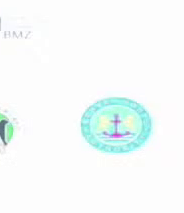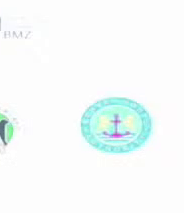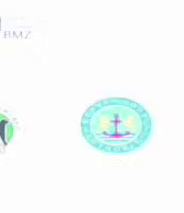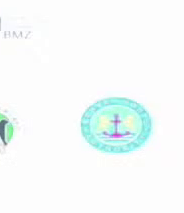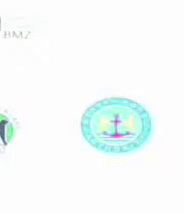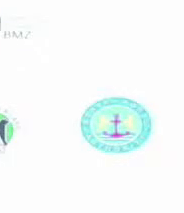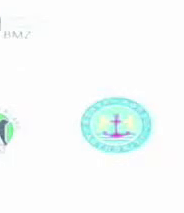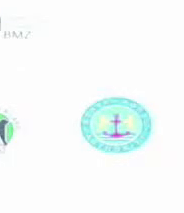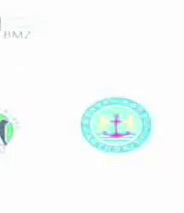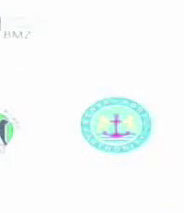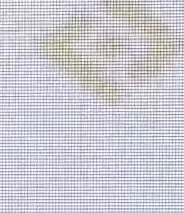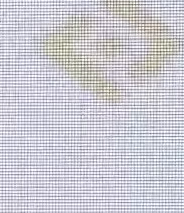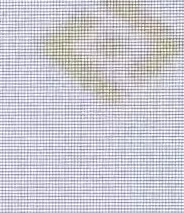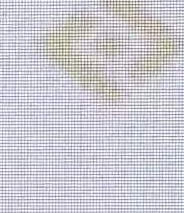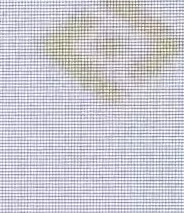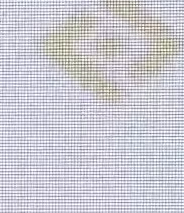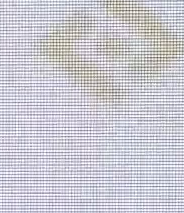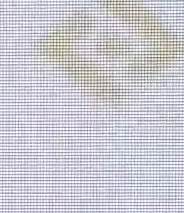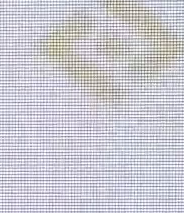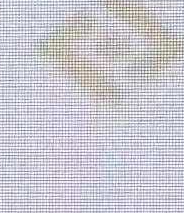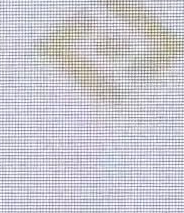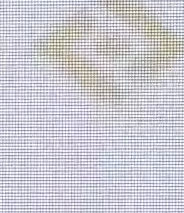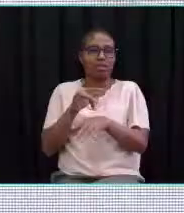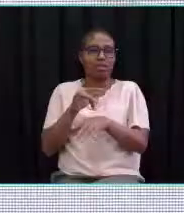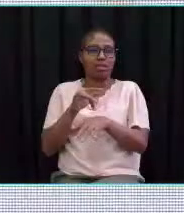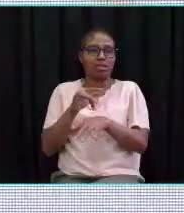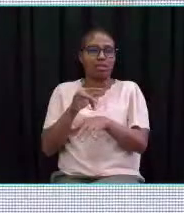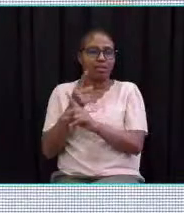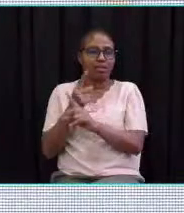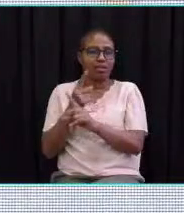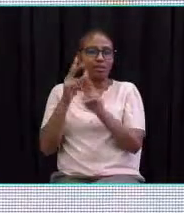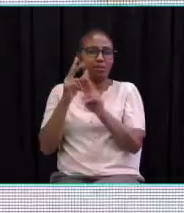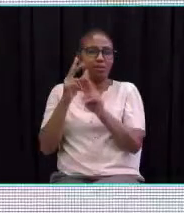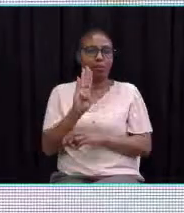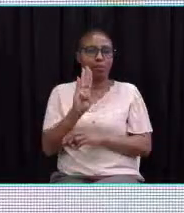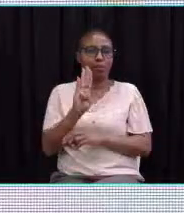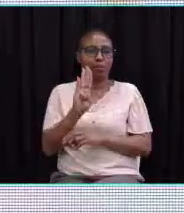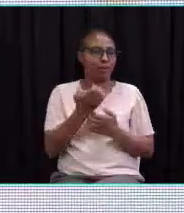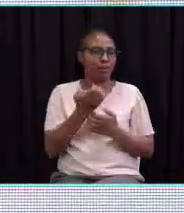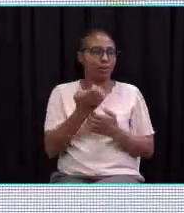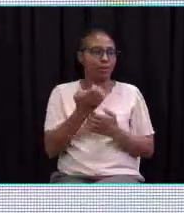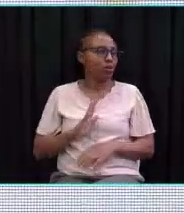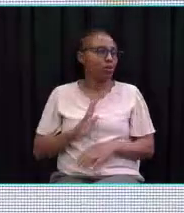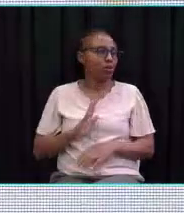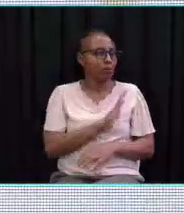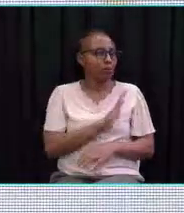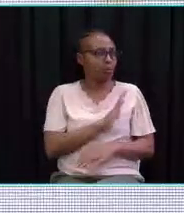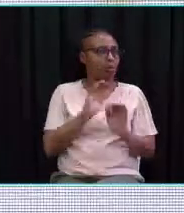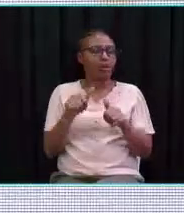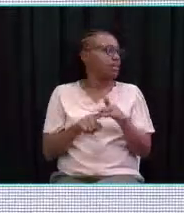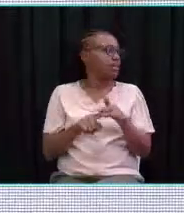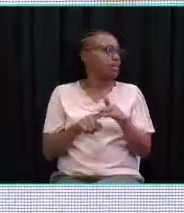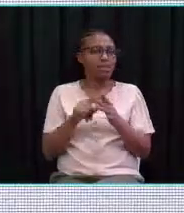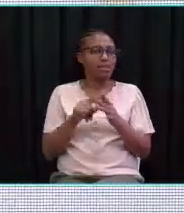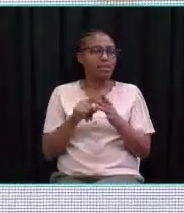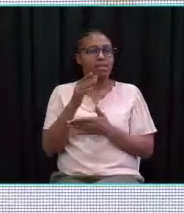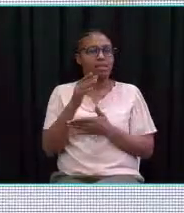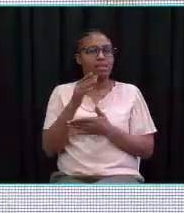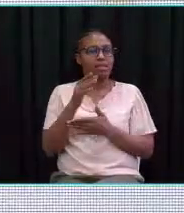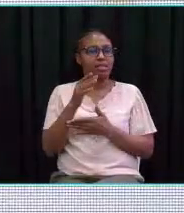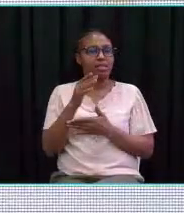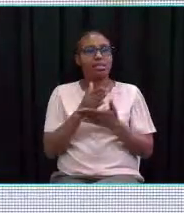of issues. I say economy across the board. We could probably start some early